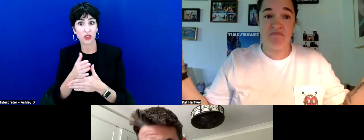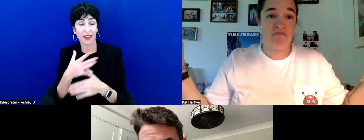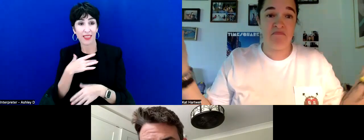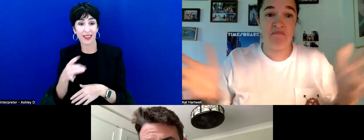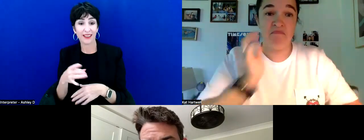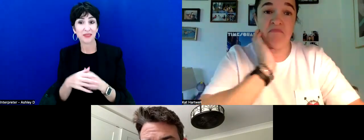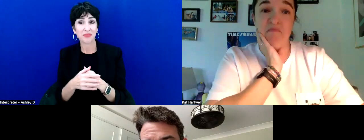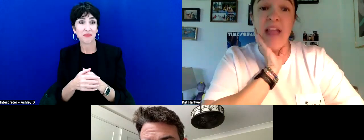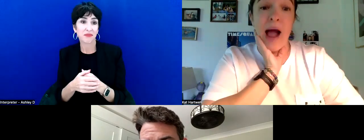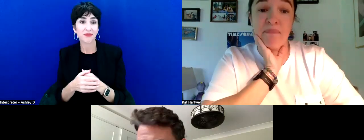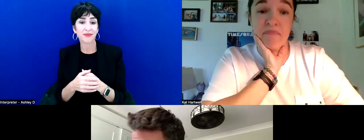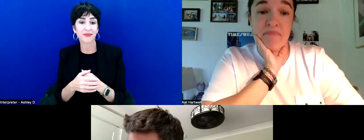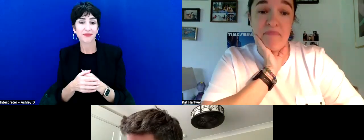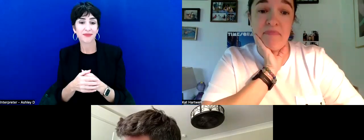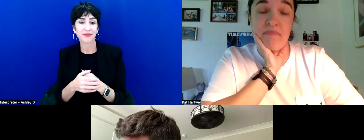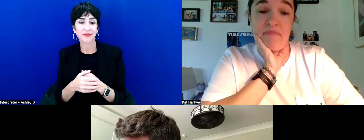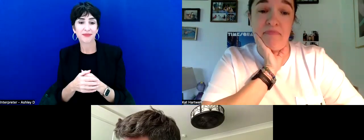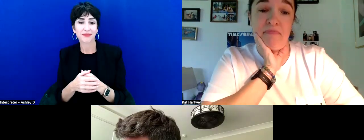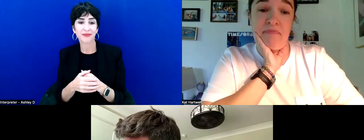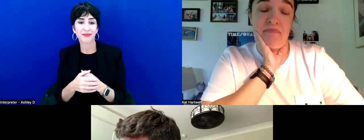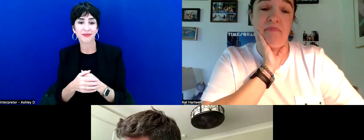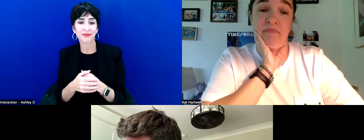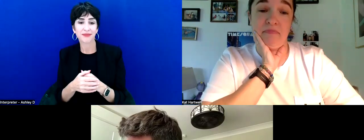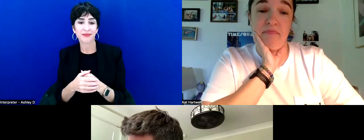like. Yeah.